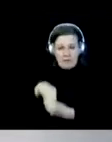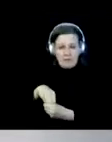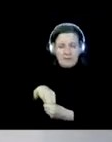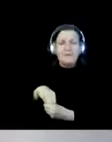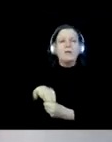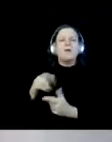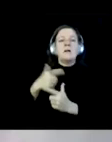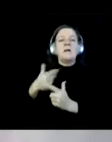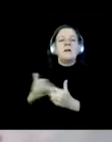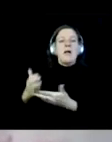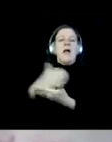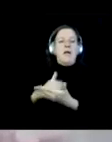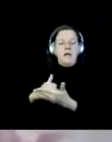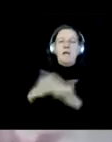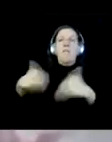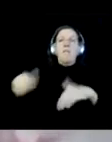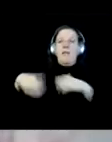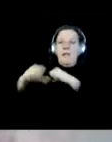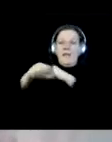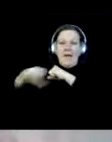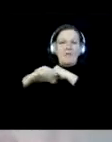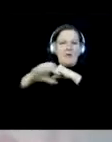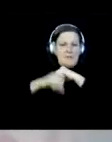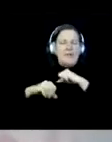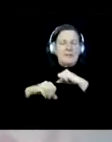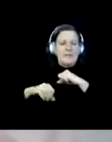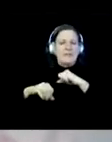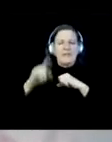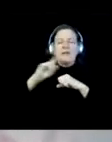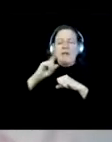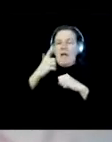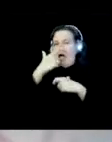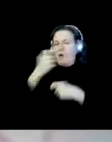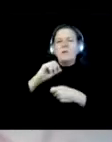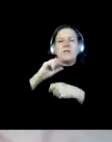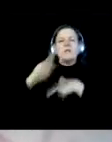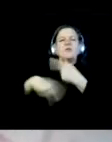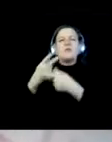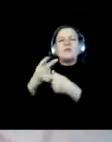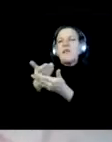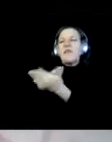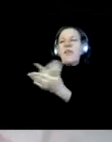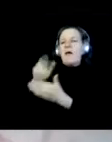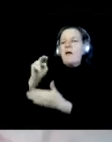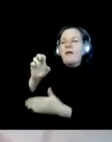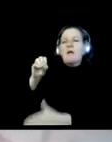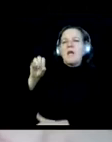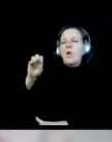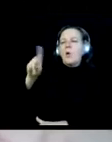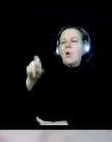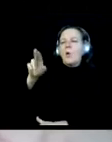compiling tons of advertising copy. I was really interested also in the kind of neo like modernism of